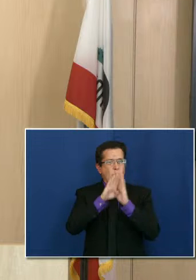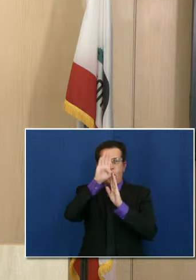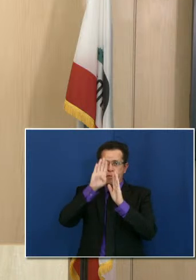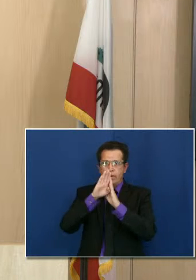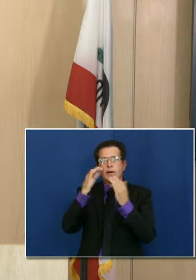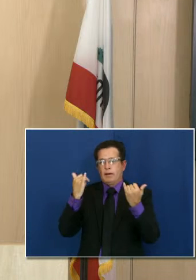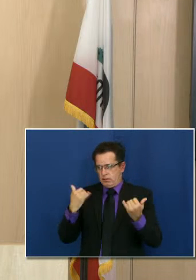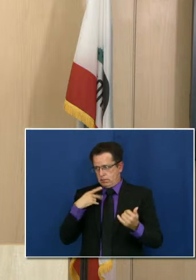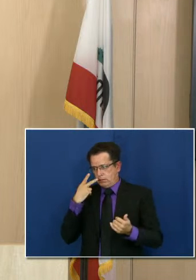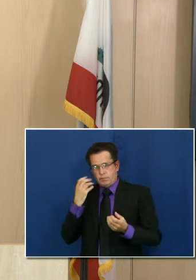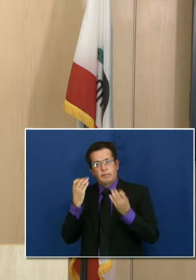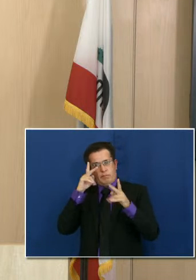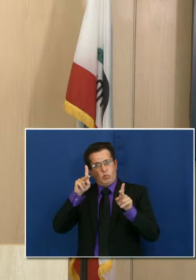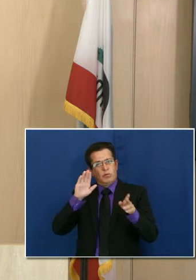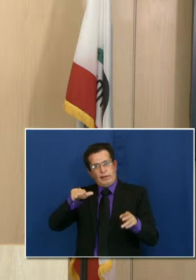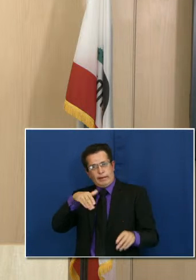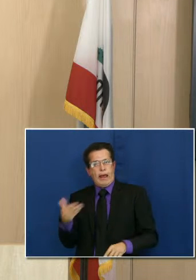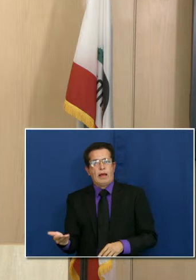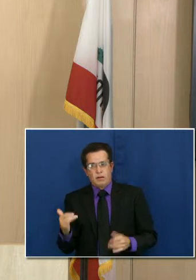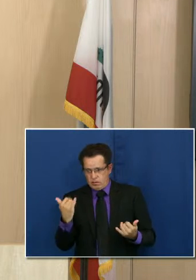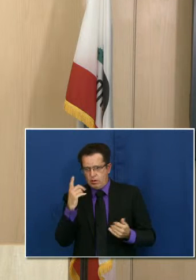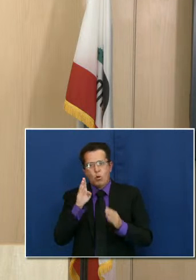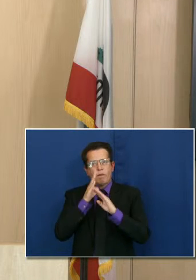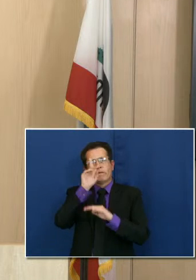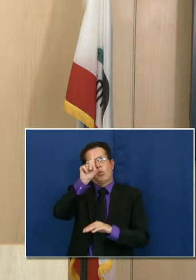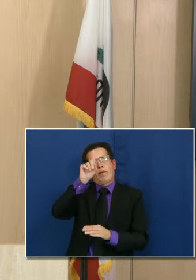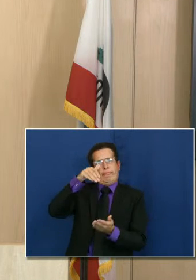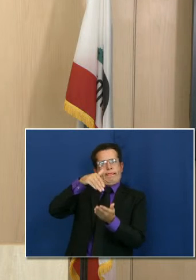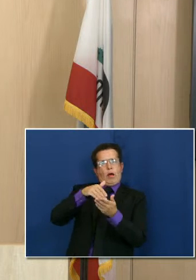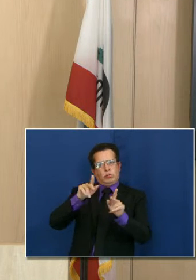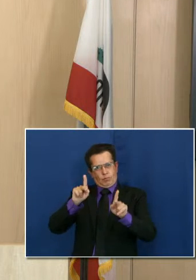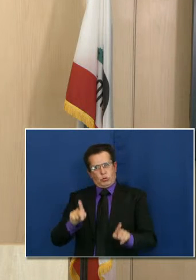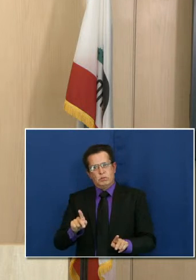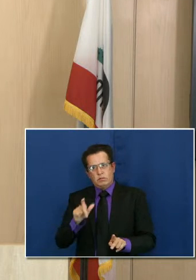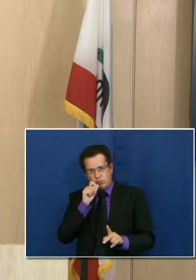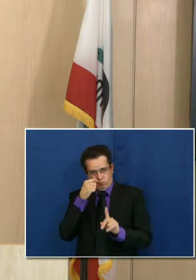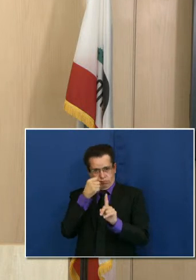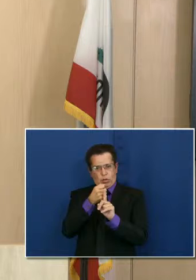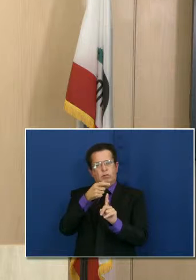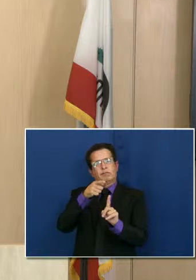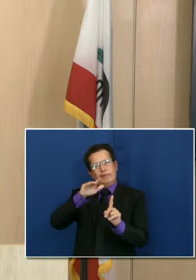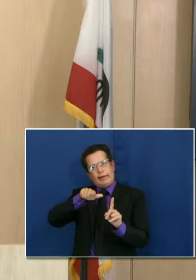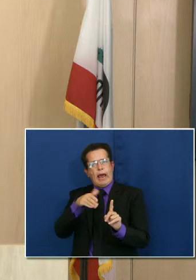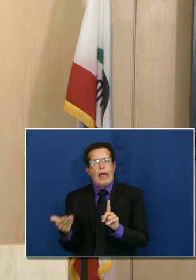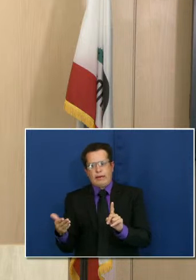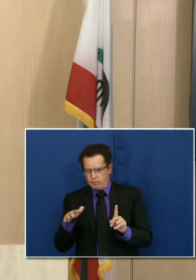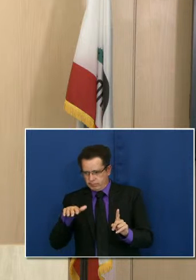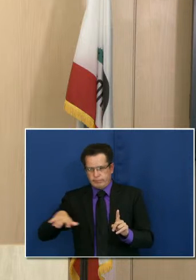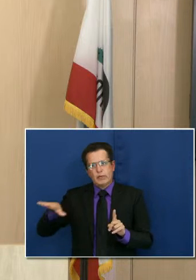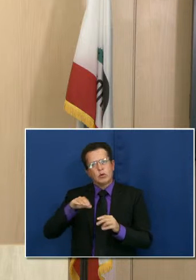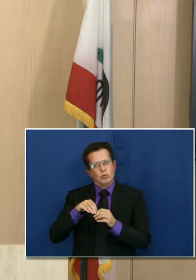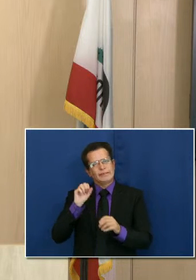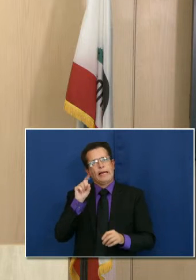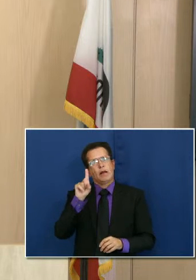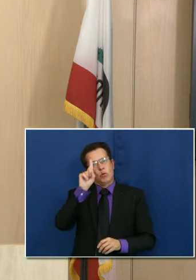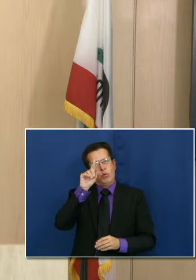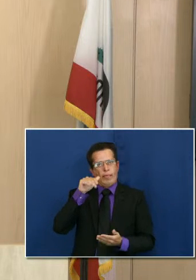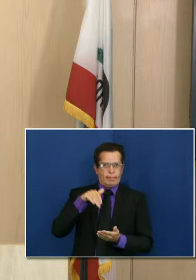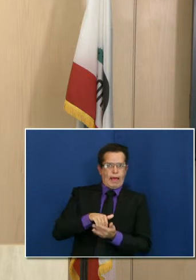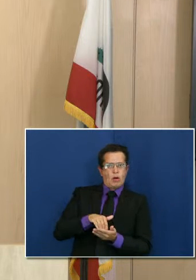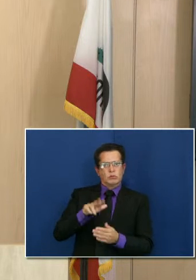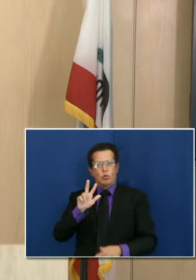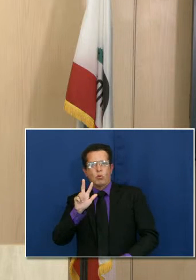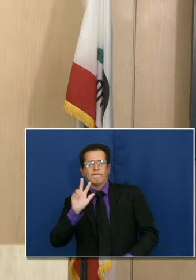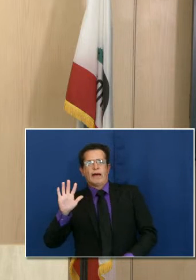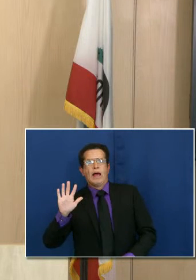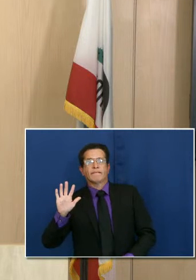loss of life. We have surpassed the 1,000 residents of San Diego County who have died as a result of coronavirus,